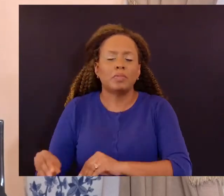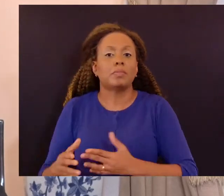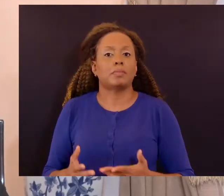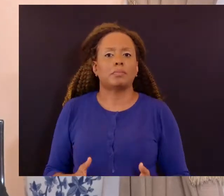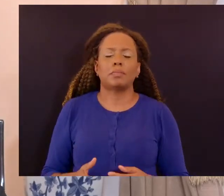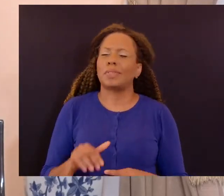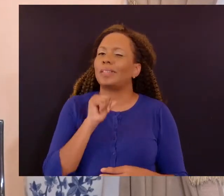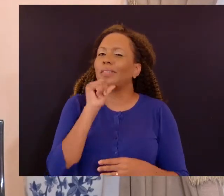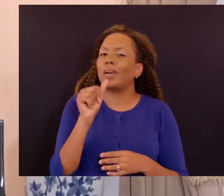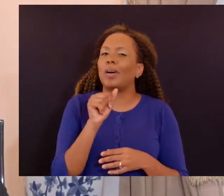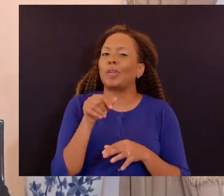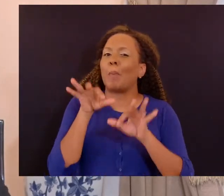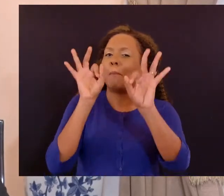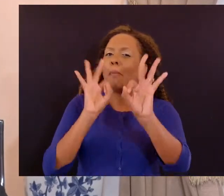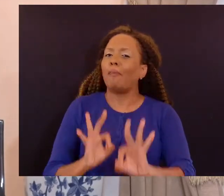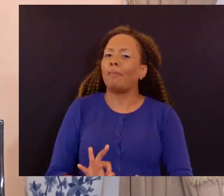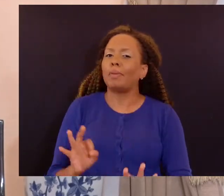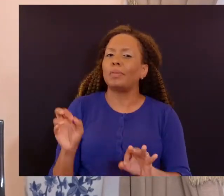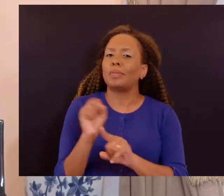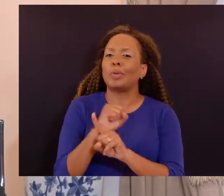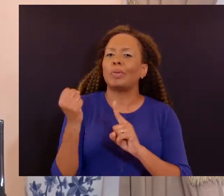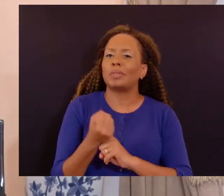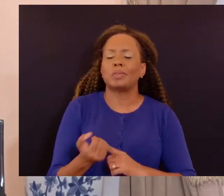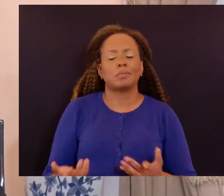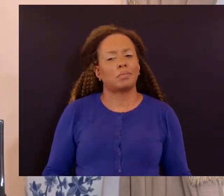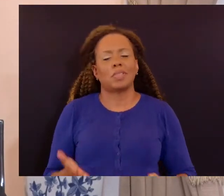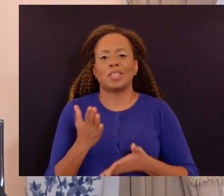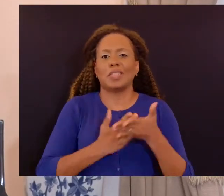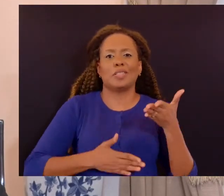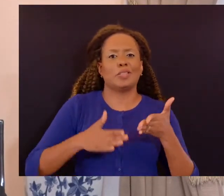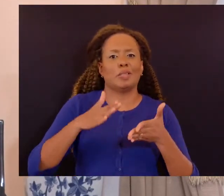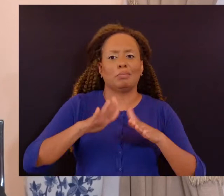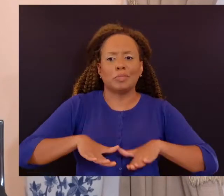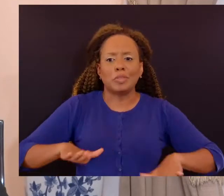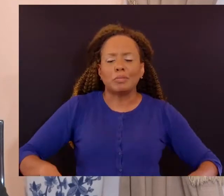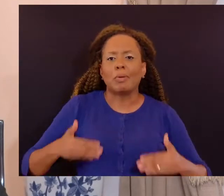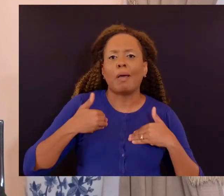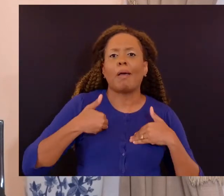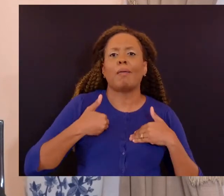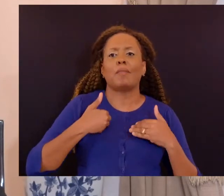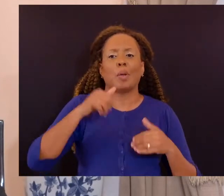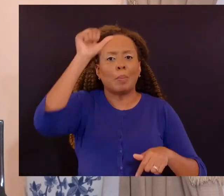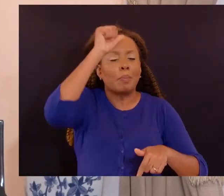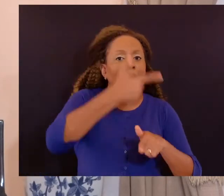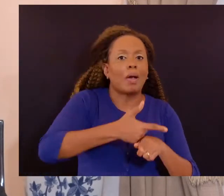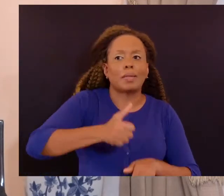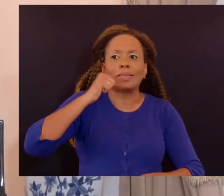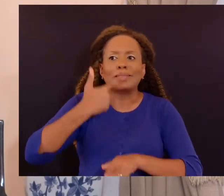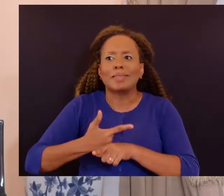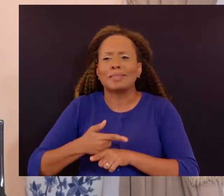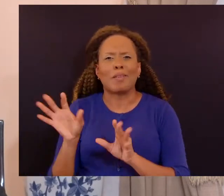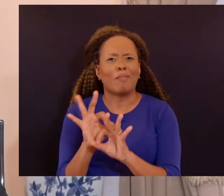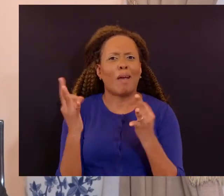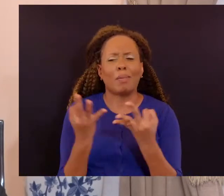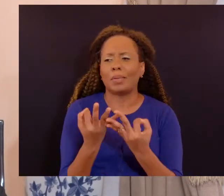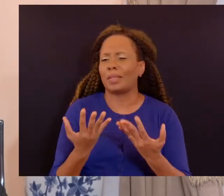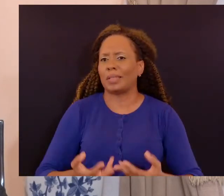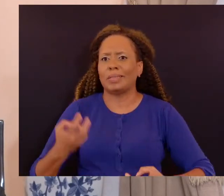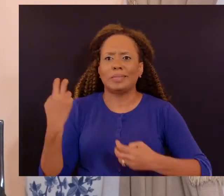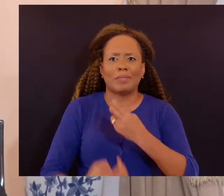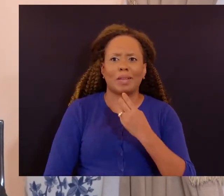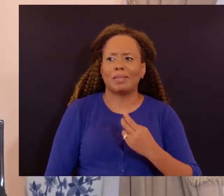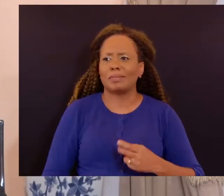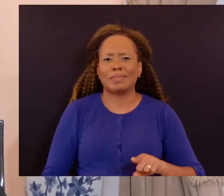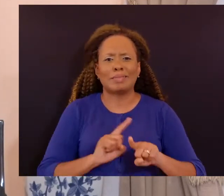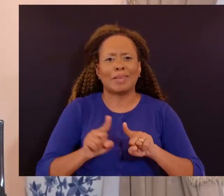to have students in different locations. They have their siblings, and even commuting for parents is often difficult. in normal times, there's